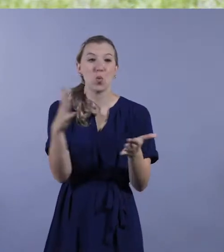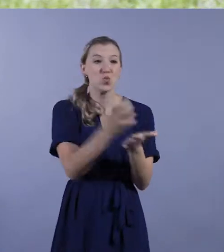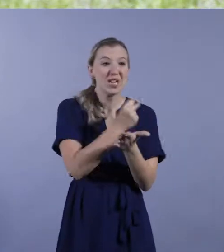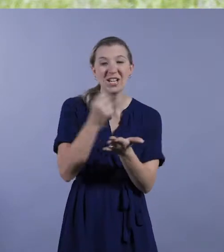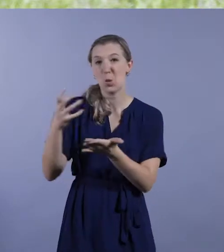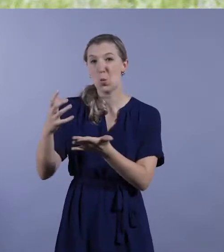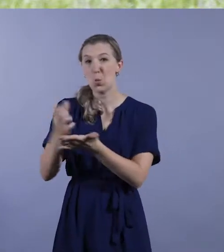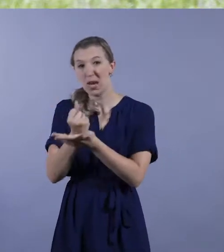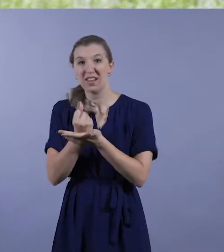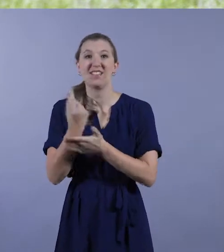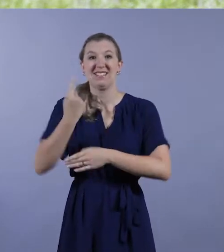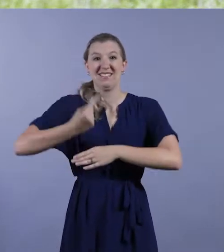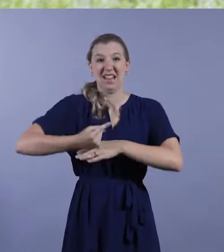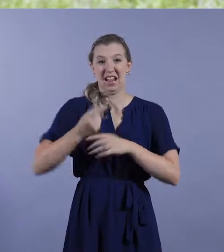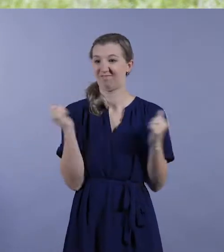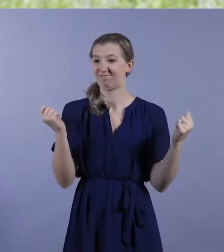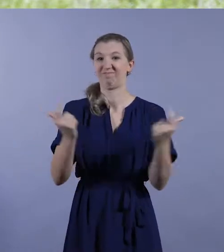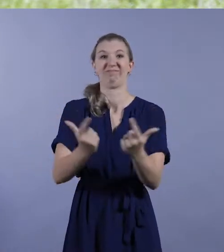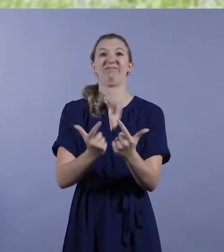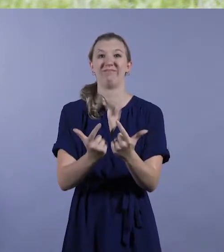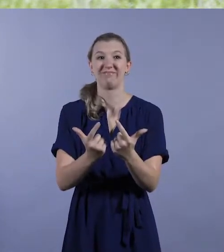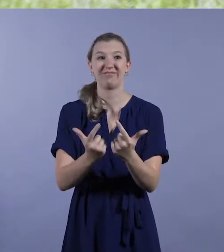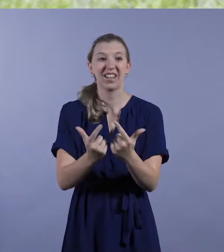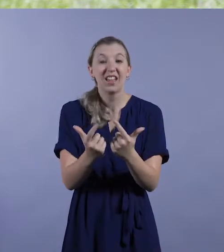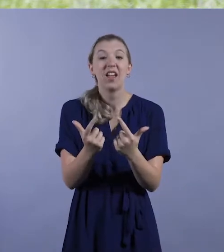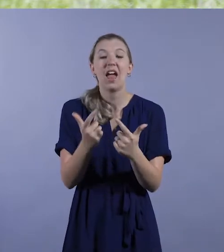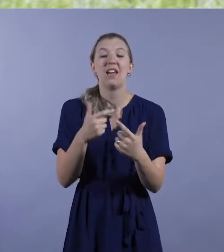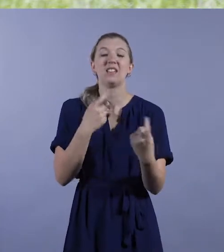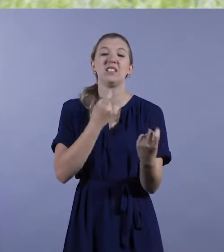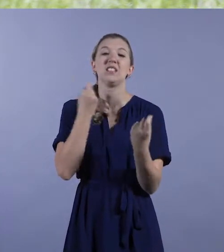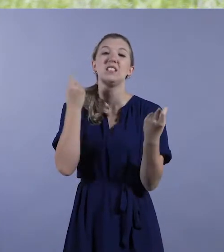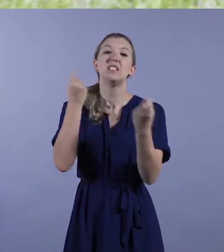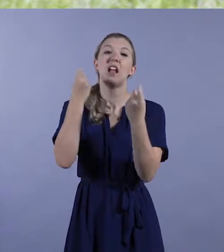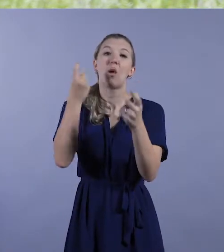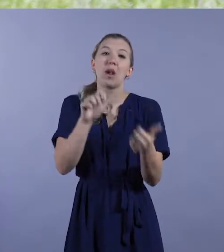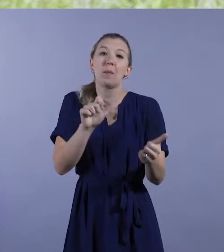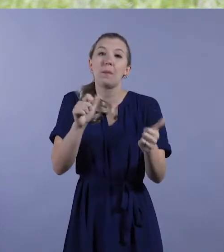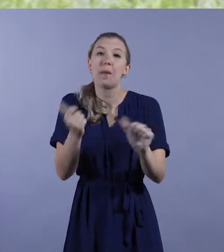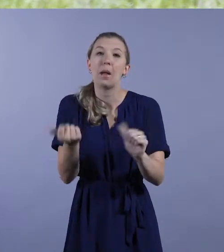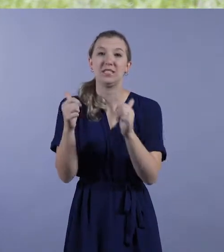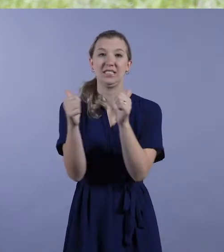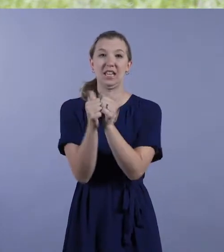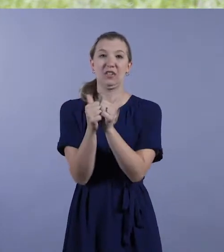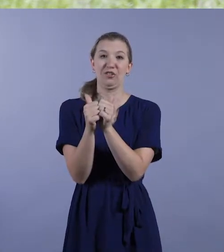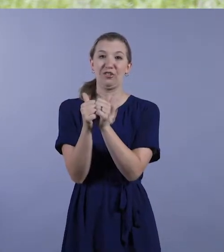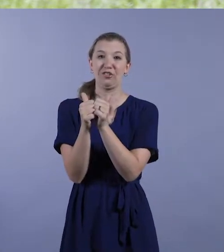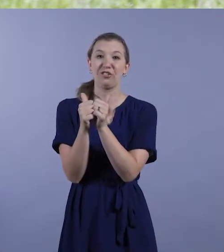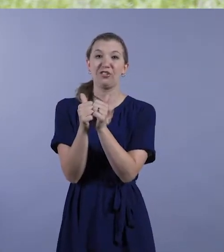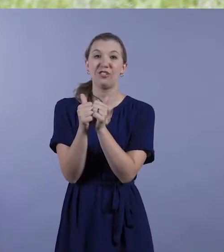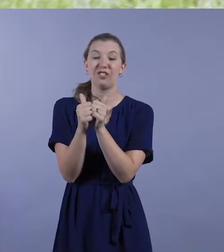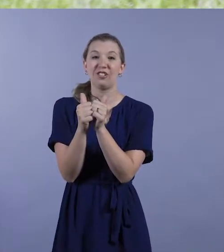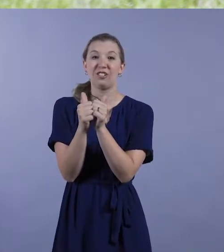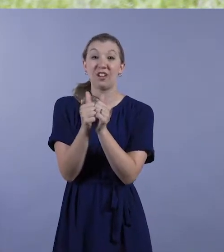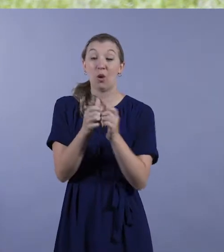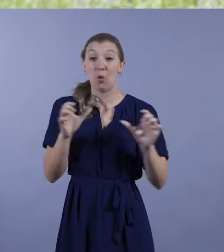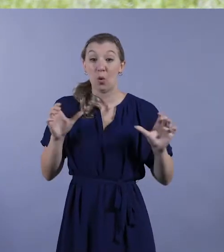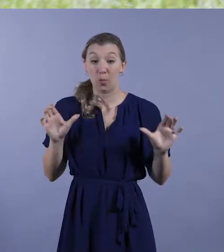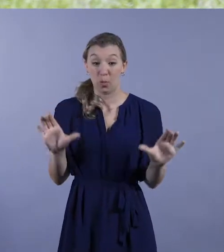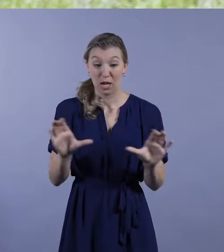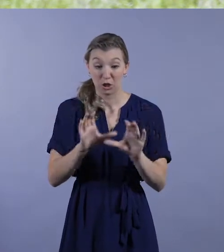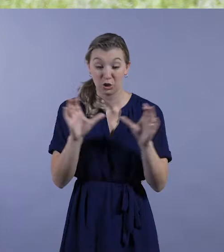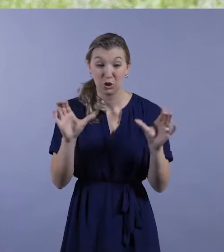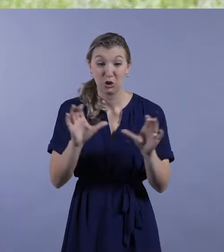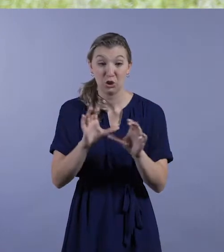win-win day for us all. By celebrating baptism together, we are doing our